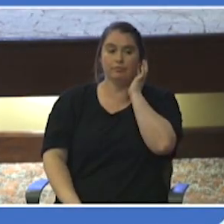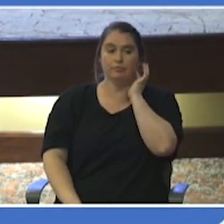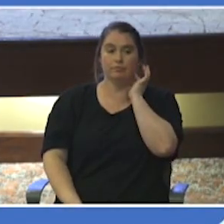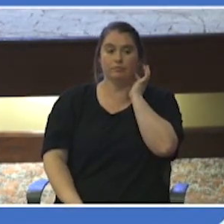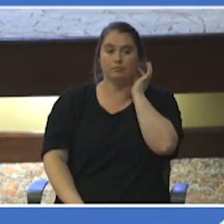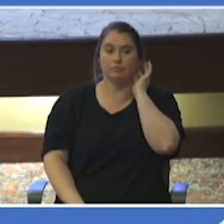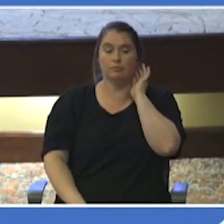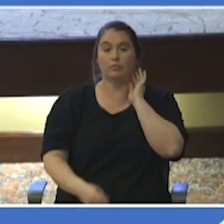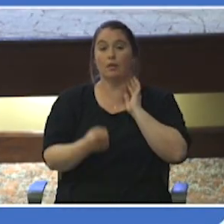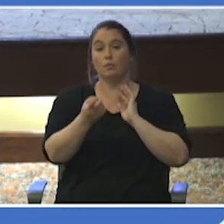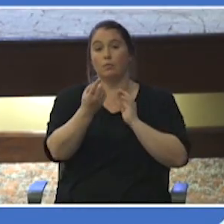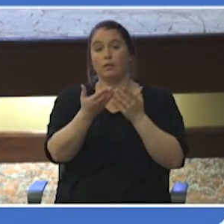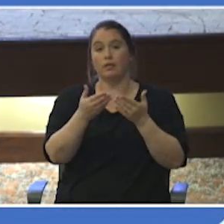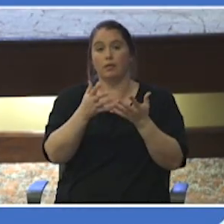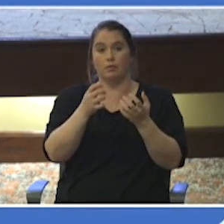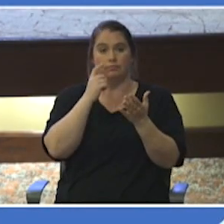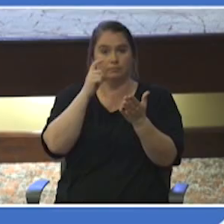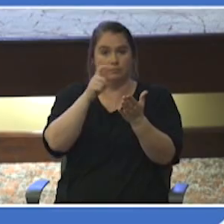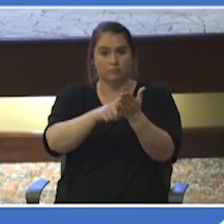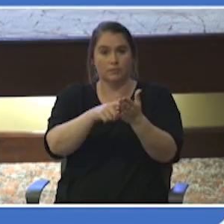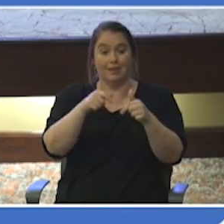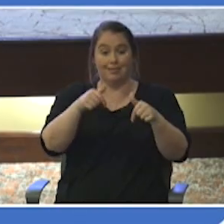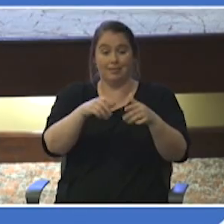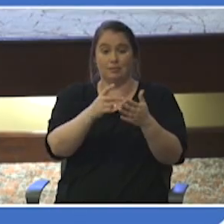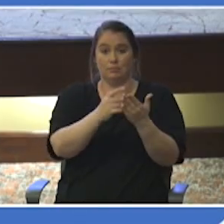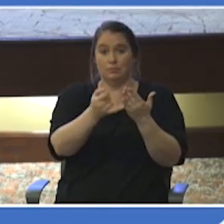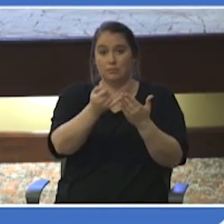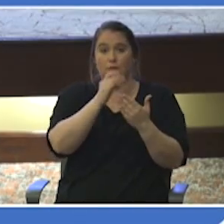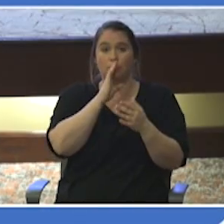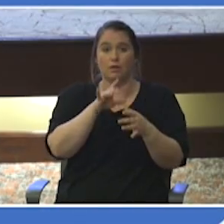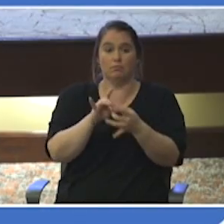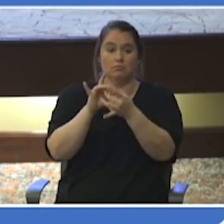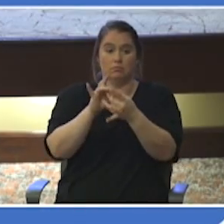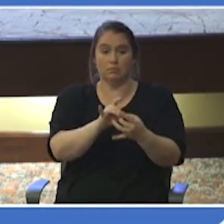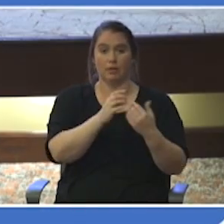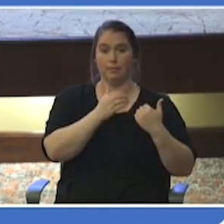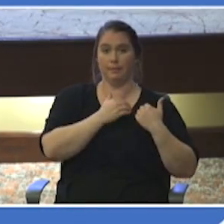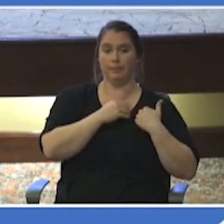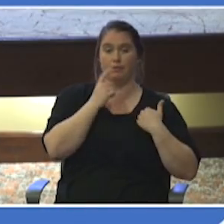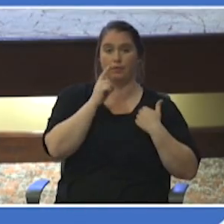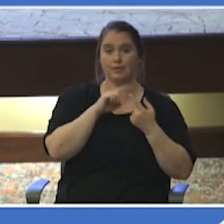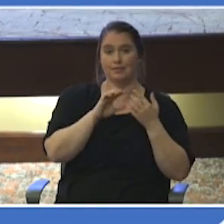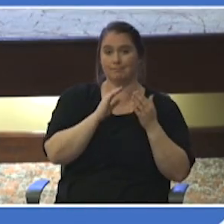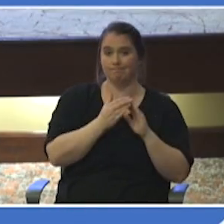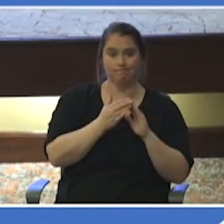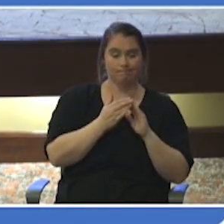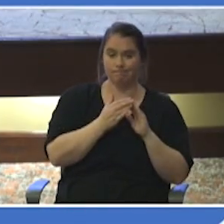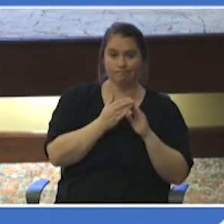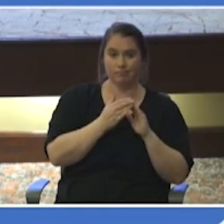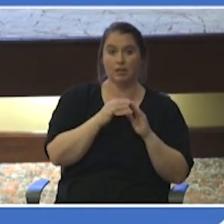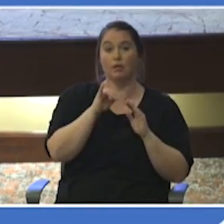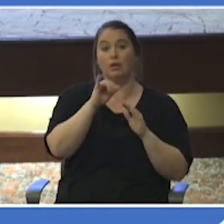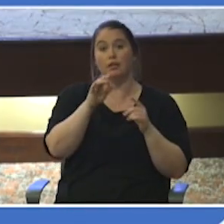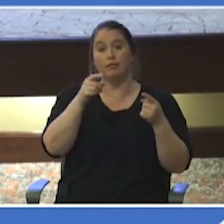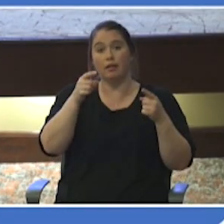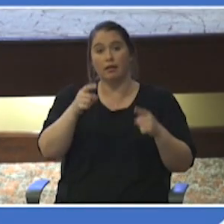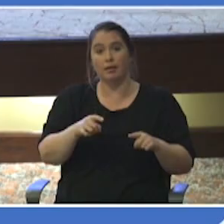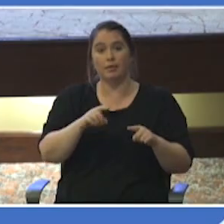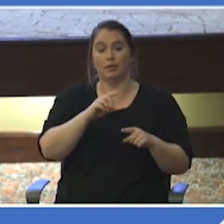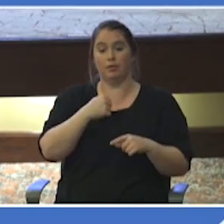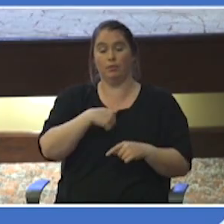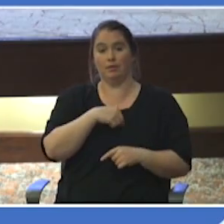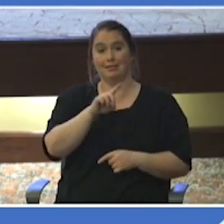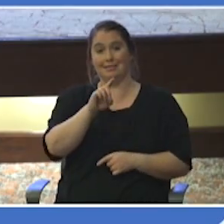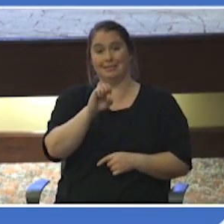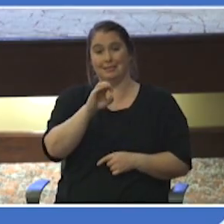note is that these projects are not debt obligations of the city, so in the event that there would go into default, there is no